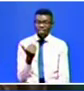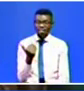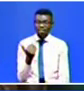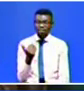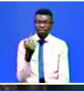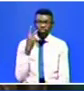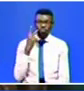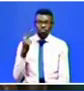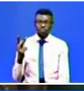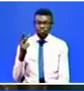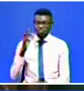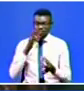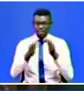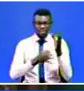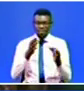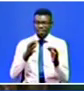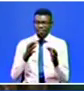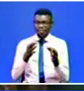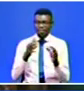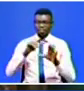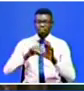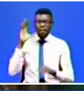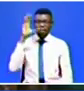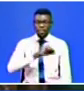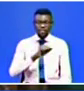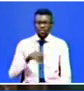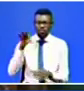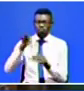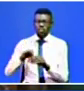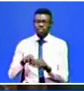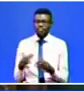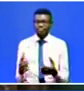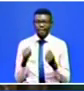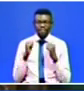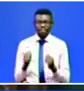the 233 to take a vote.